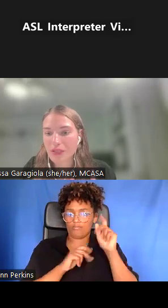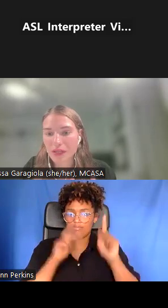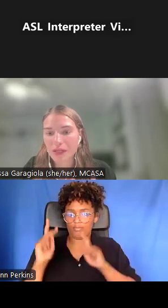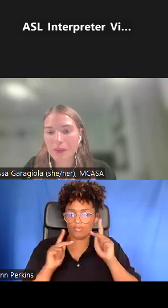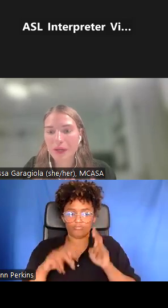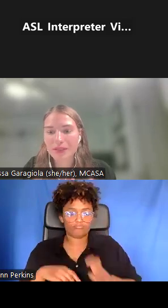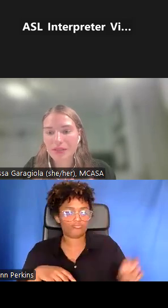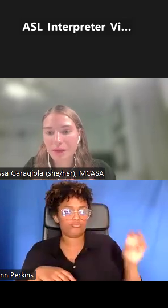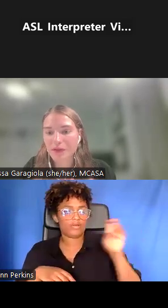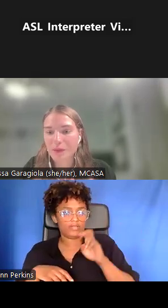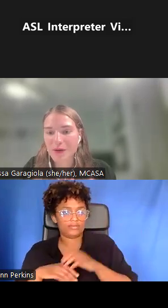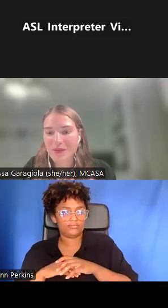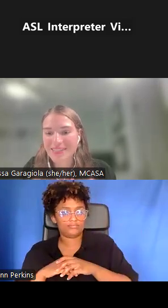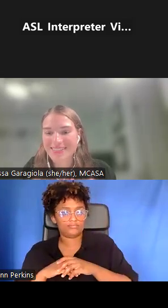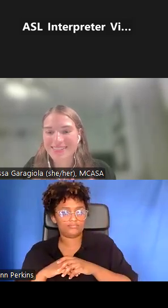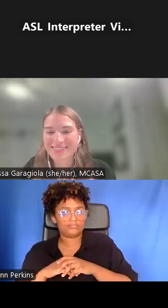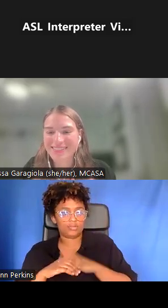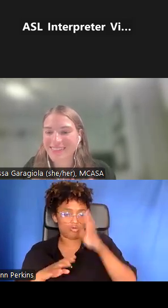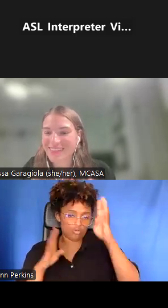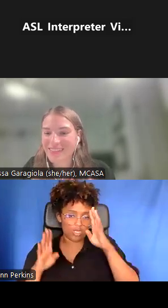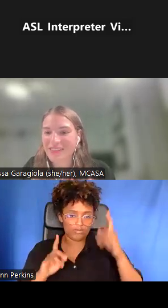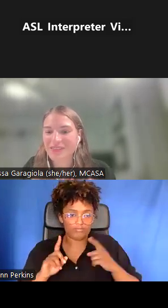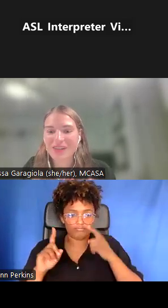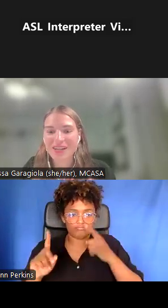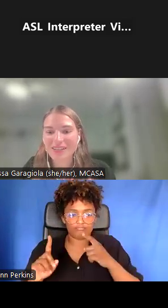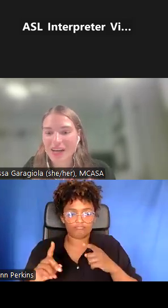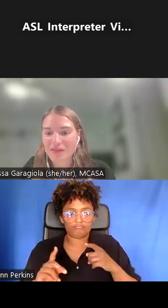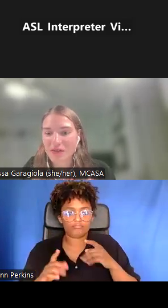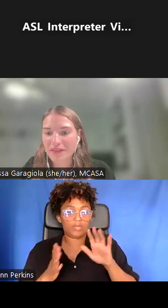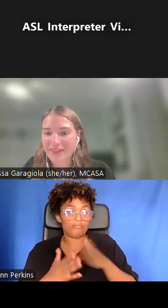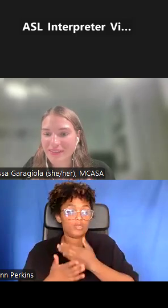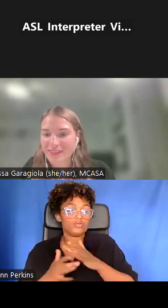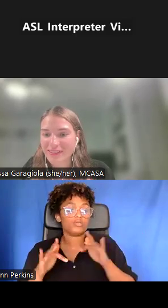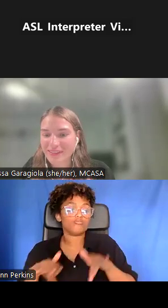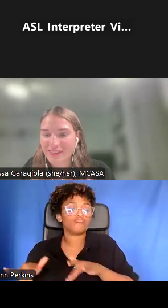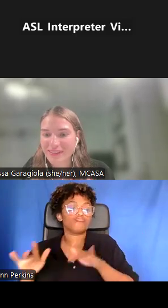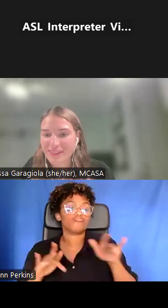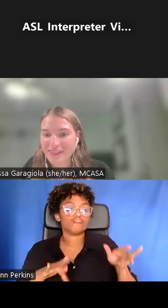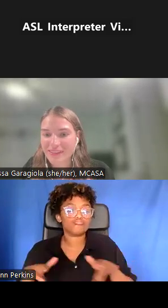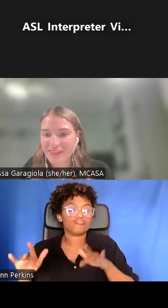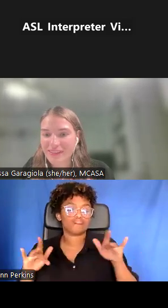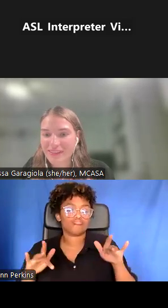recording music, painting with no purpose, writing a novel.